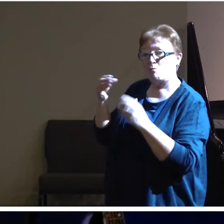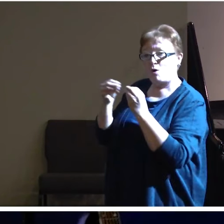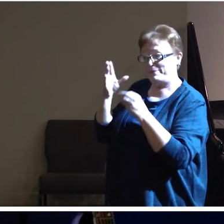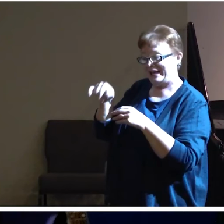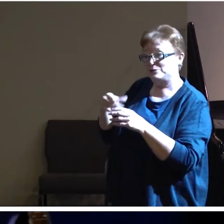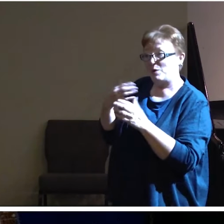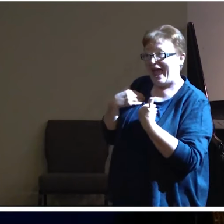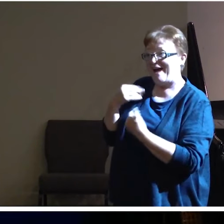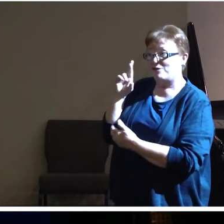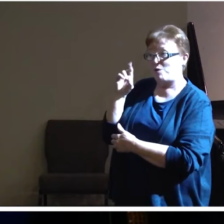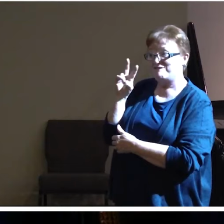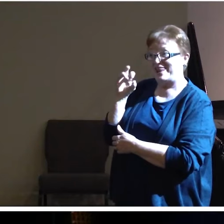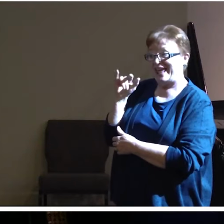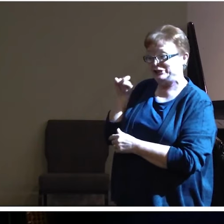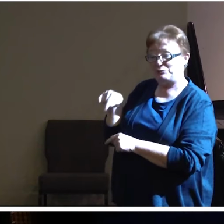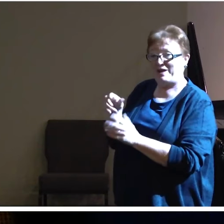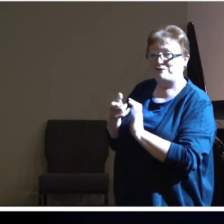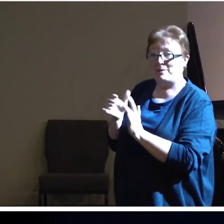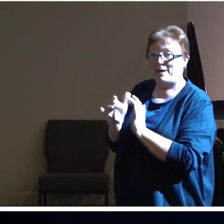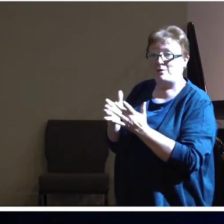Not because we were born smarter.